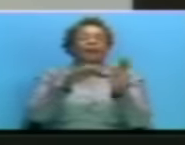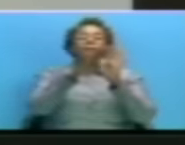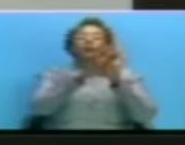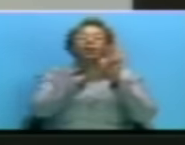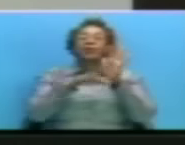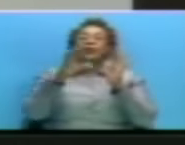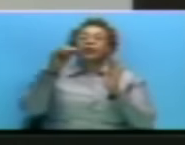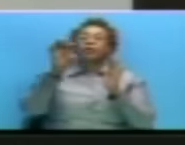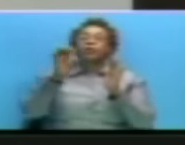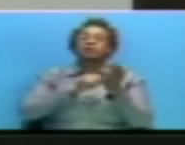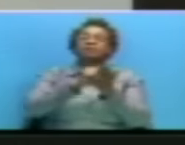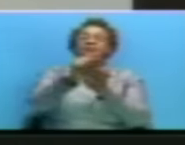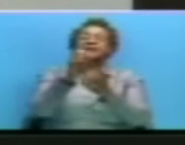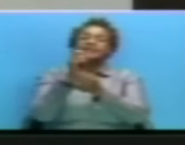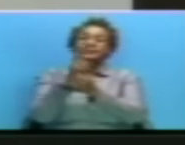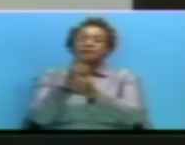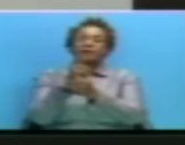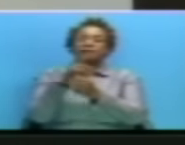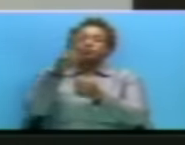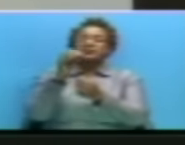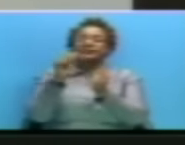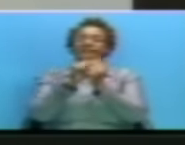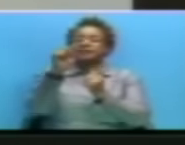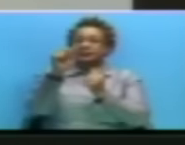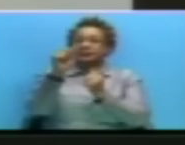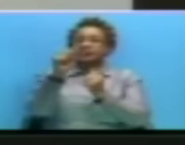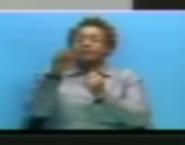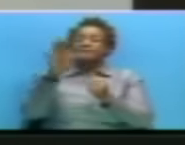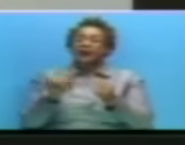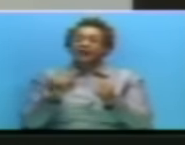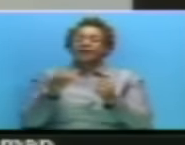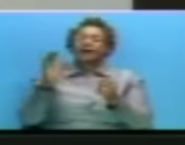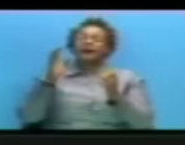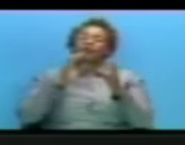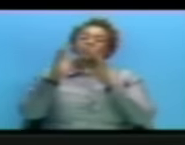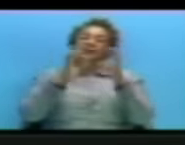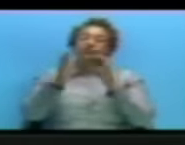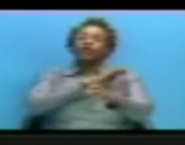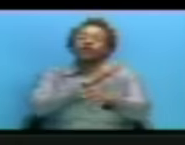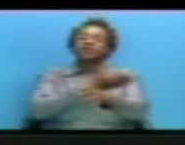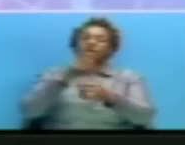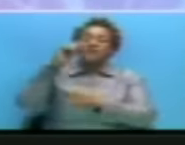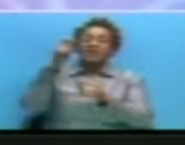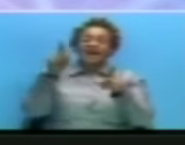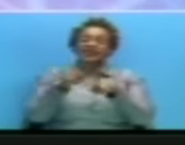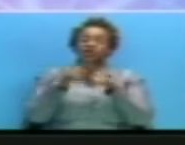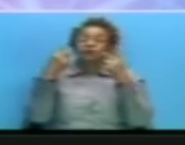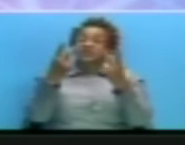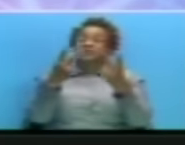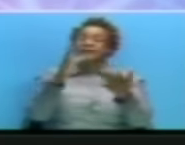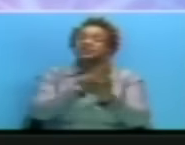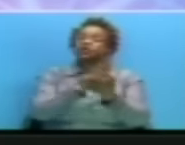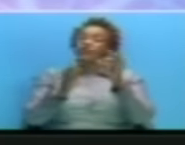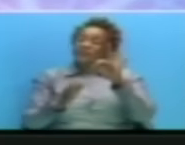code was published in December 2015 by the Communications Authority of Kenya, as you can see. Yes. Section 3 of